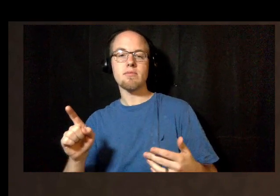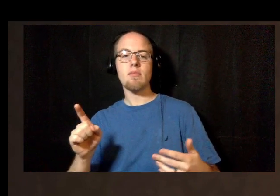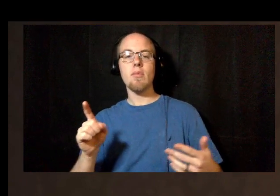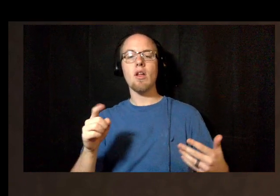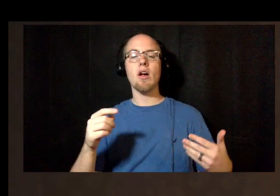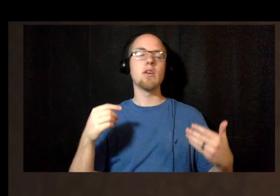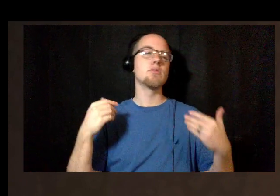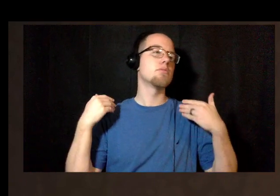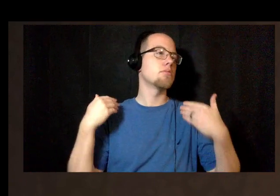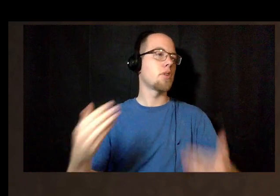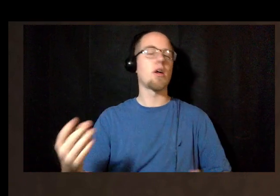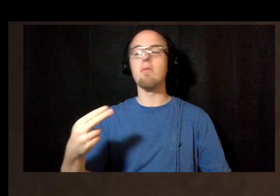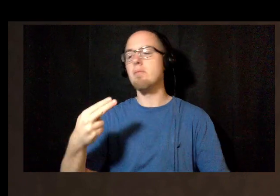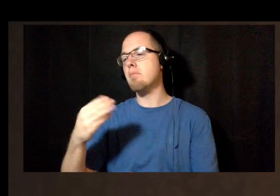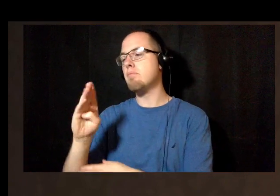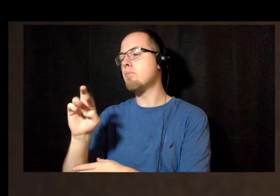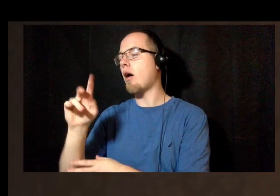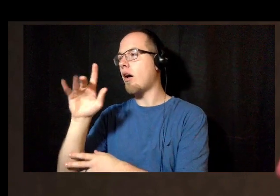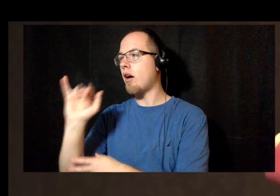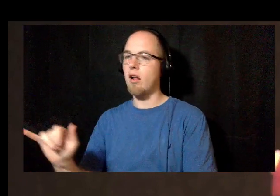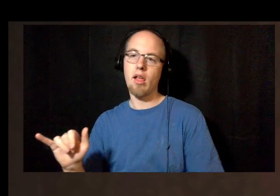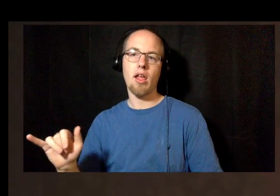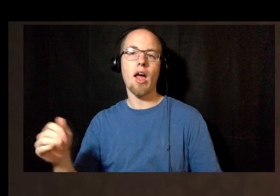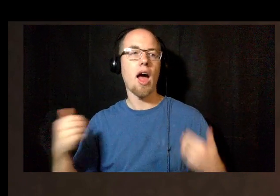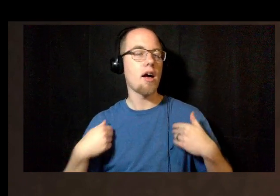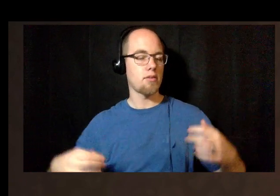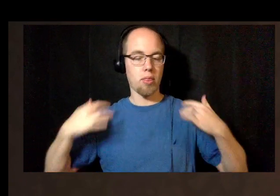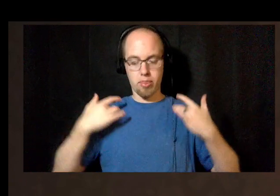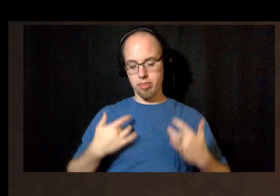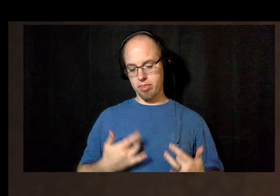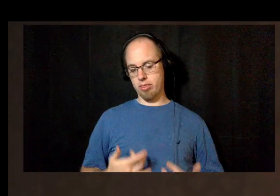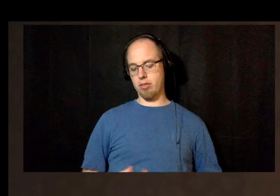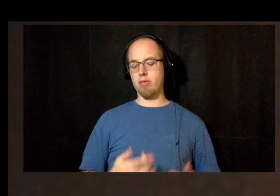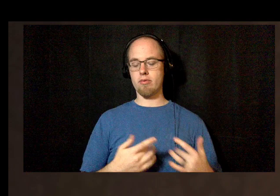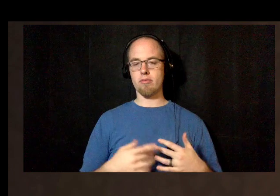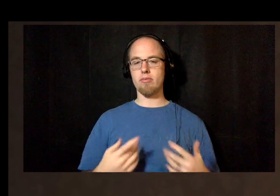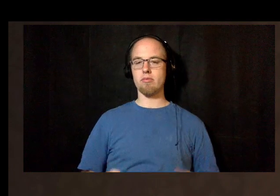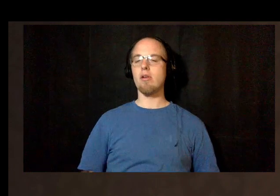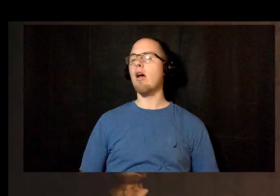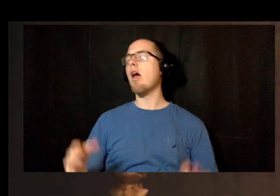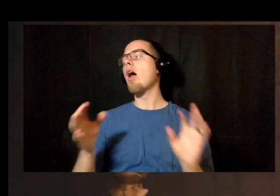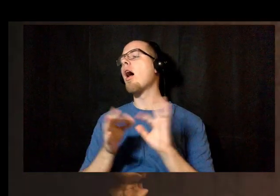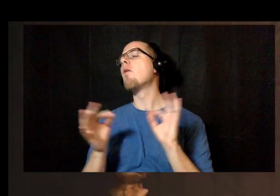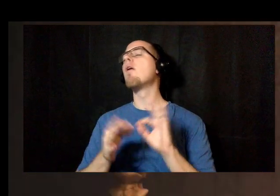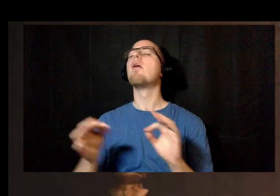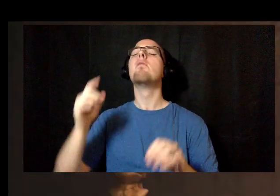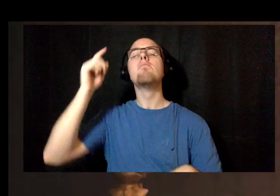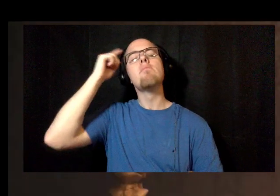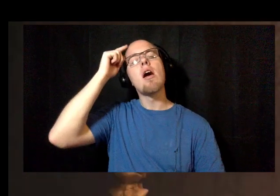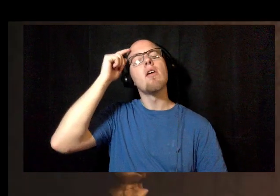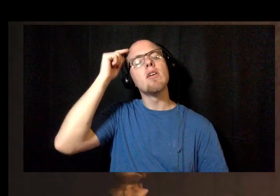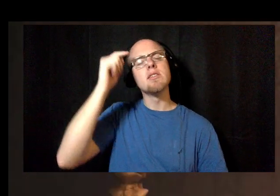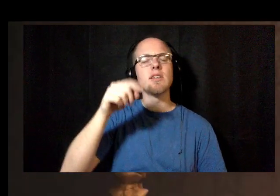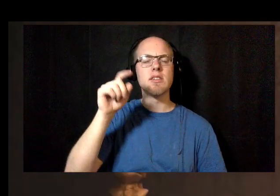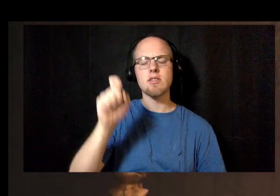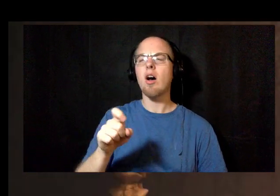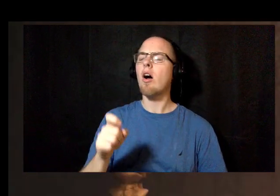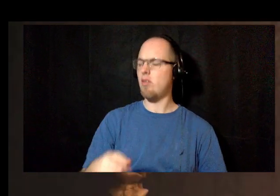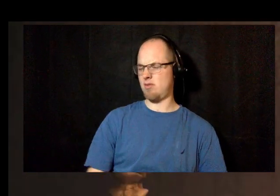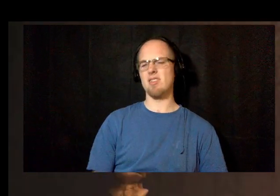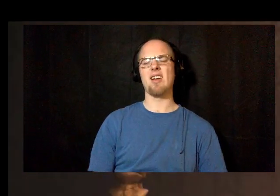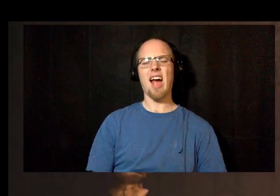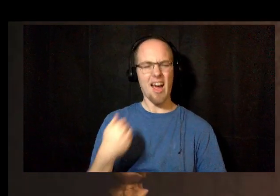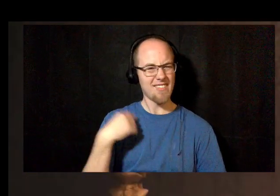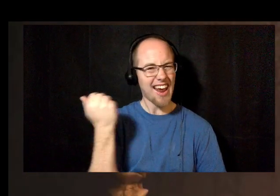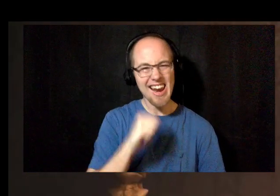low-slung fisherman pants with a bindi and a plait talking about mindfulness like they've ever had any fucking life experience at